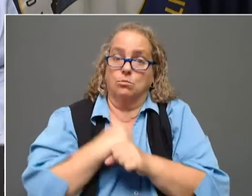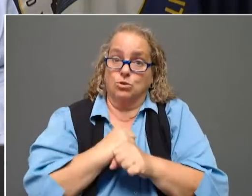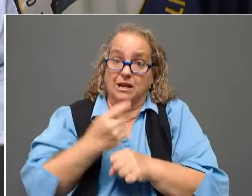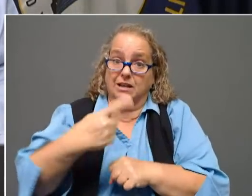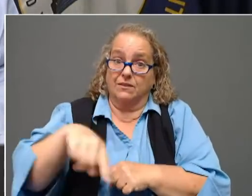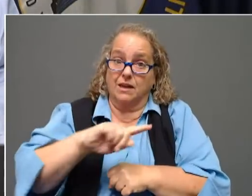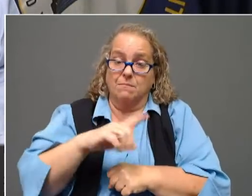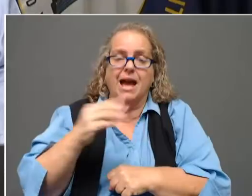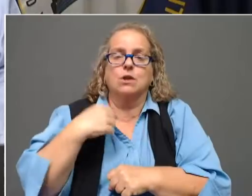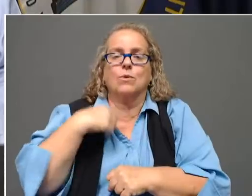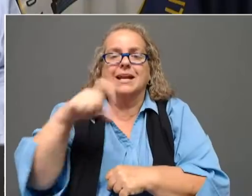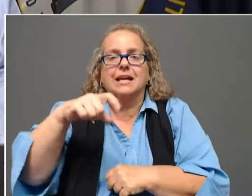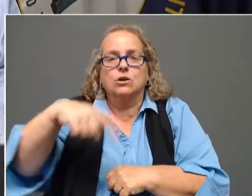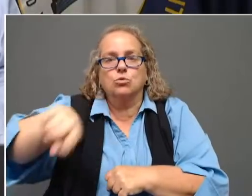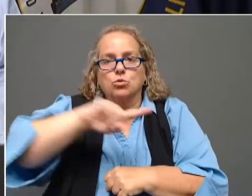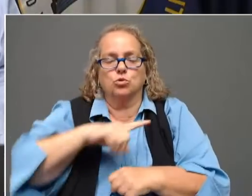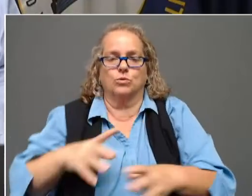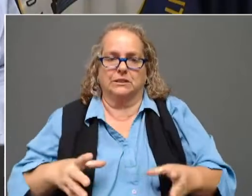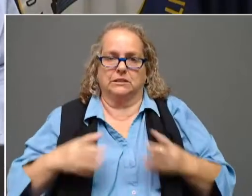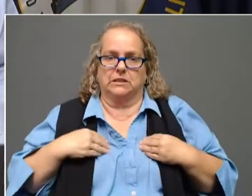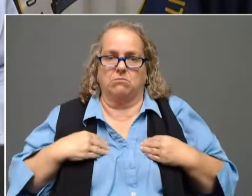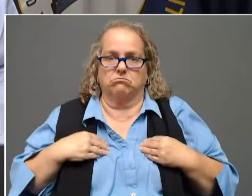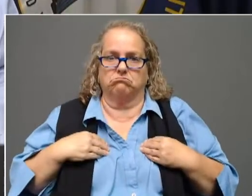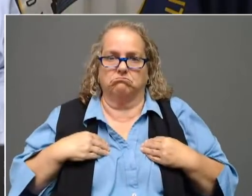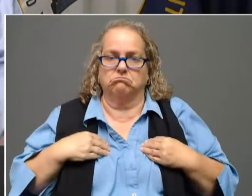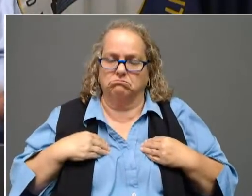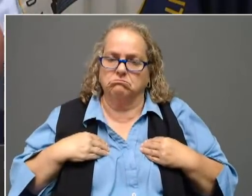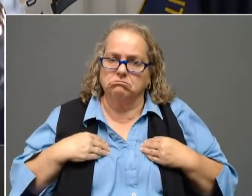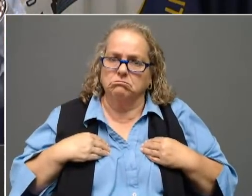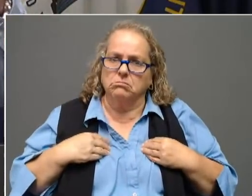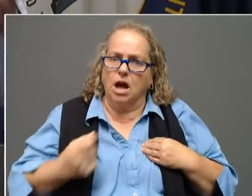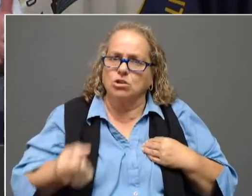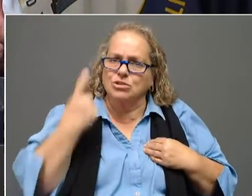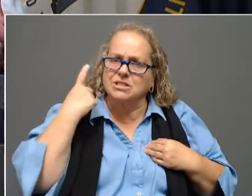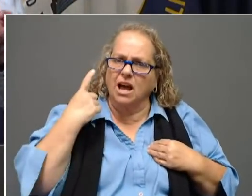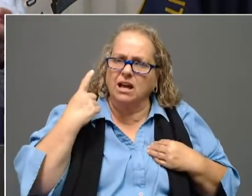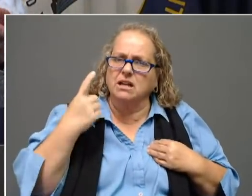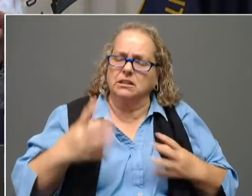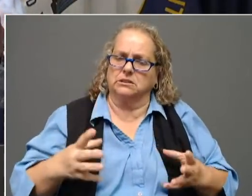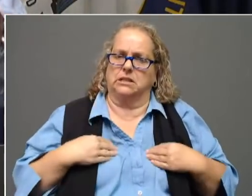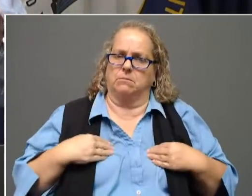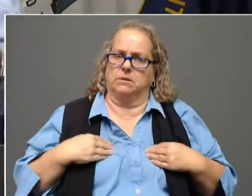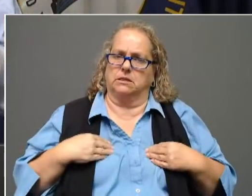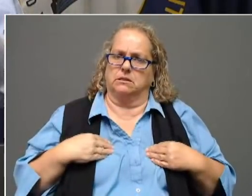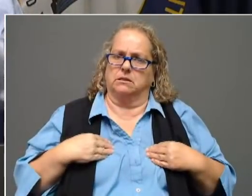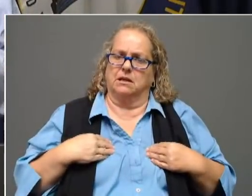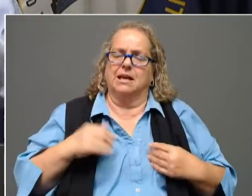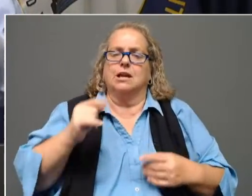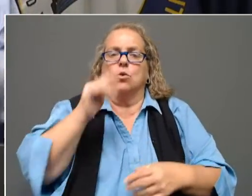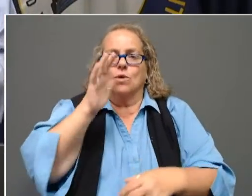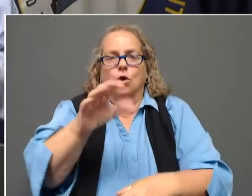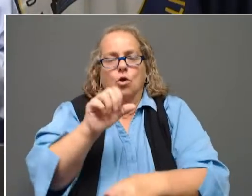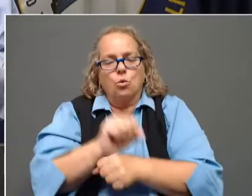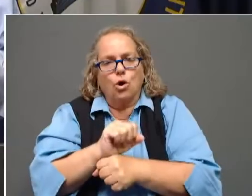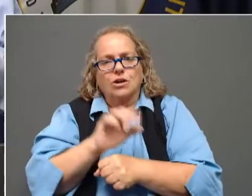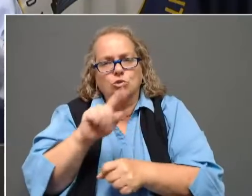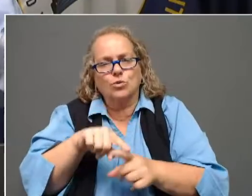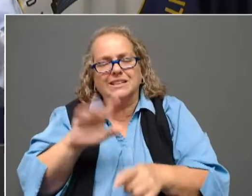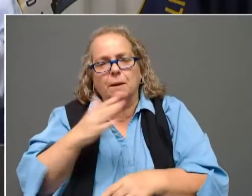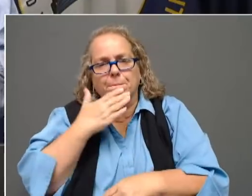buy-in of those local school districts. This is going to work to its best and protect the maximum number of